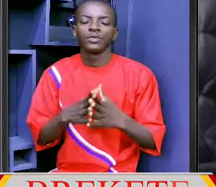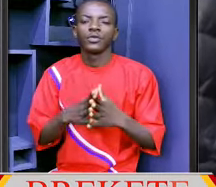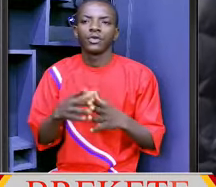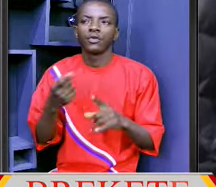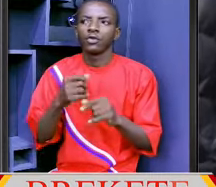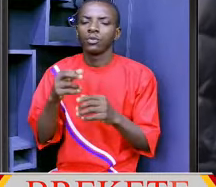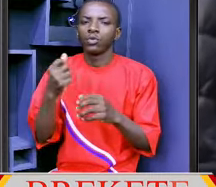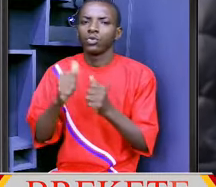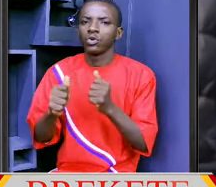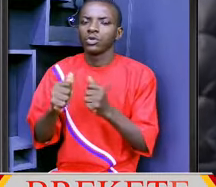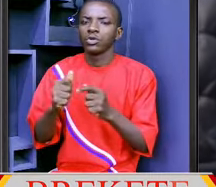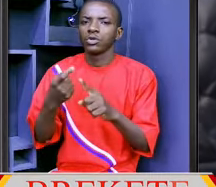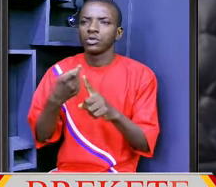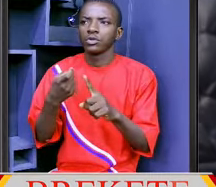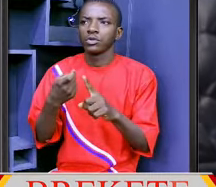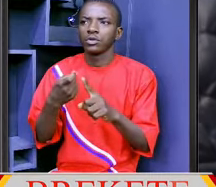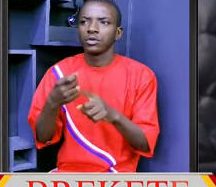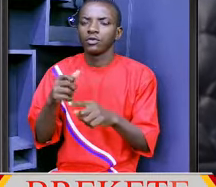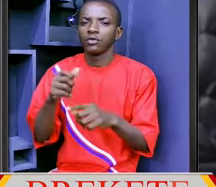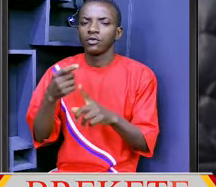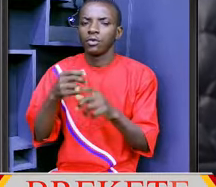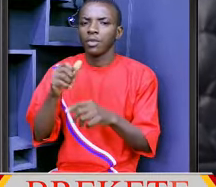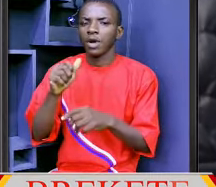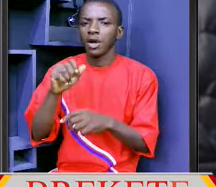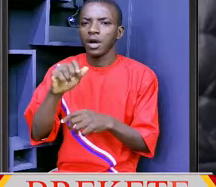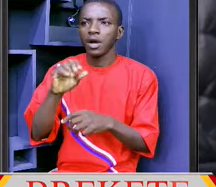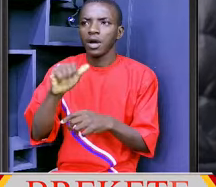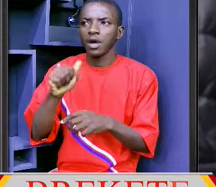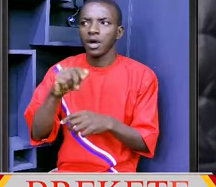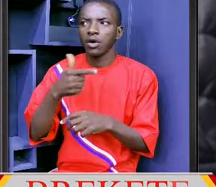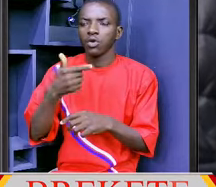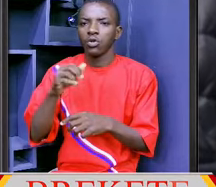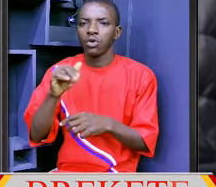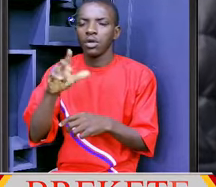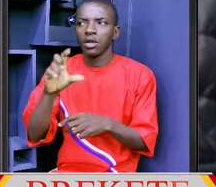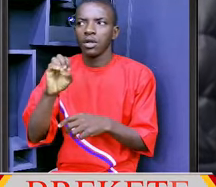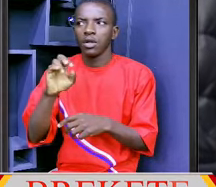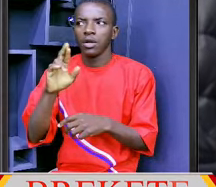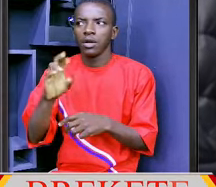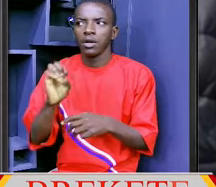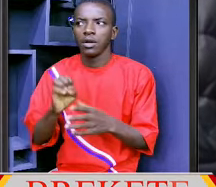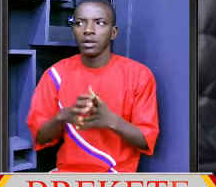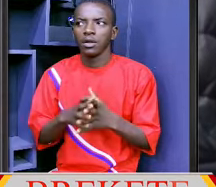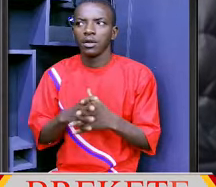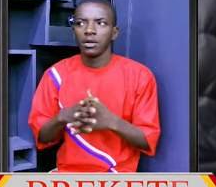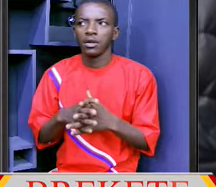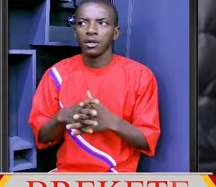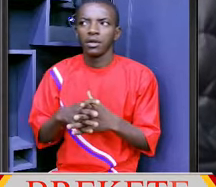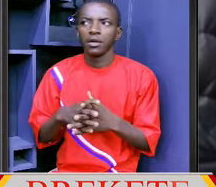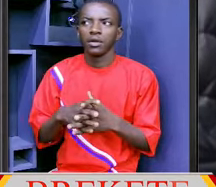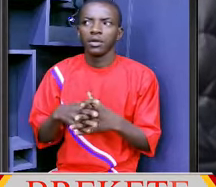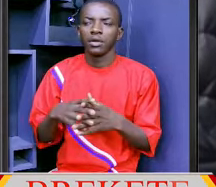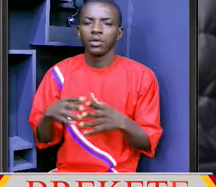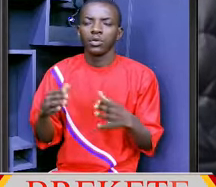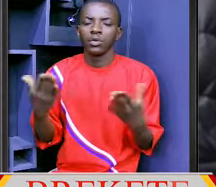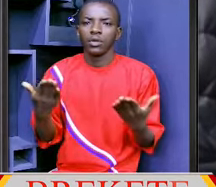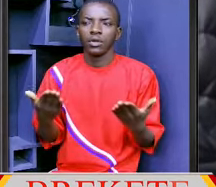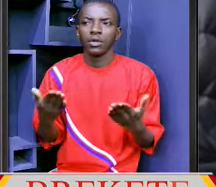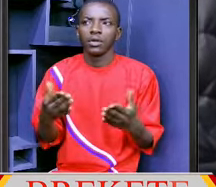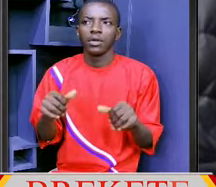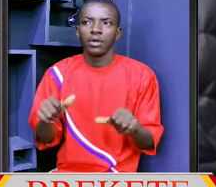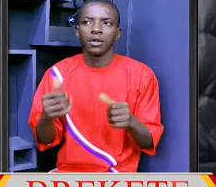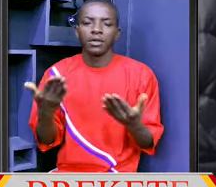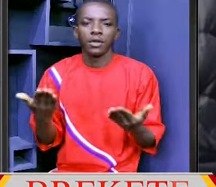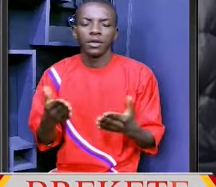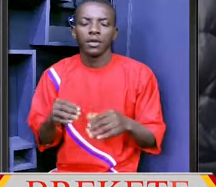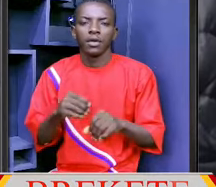Okay, from which village? From Aguleri. Okay, sir. You came all the way from Aguleri? No, we are living